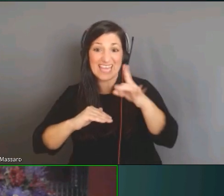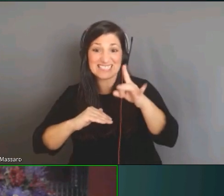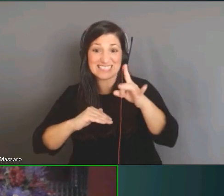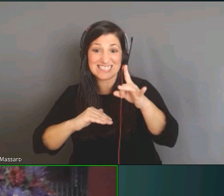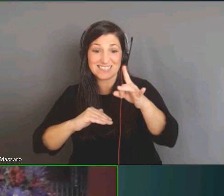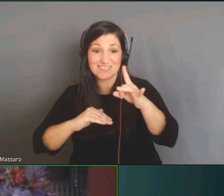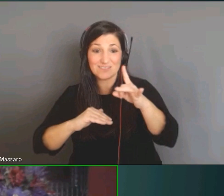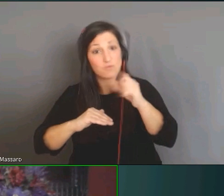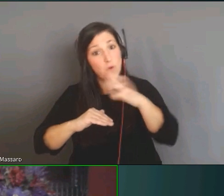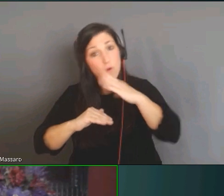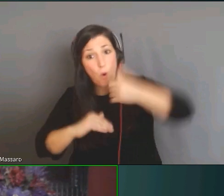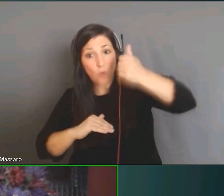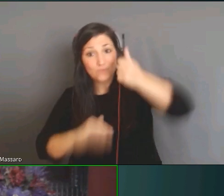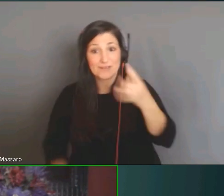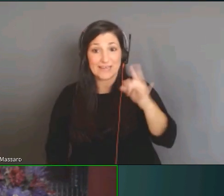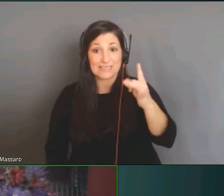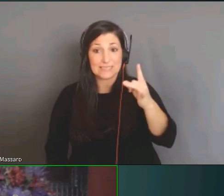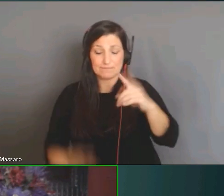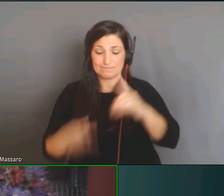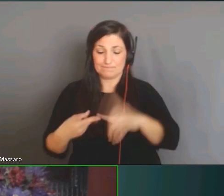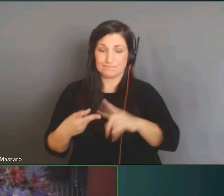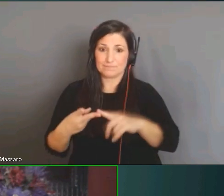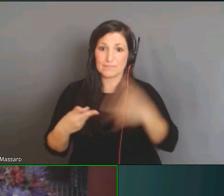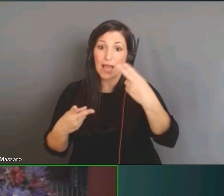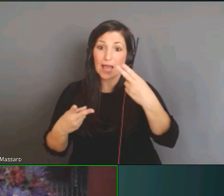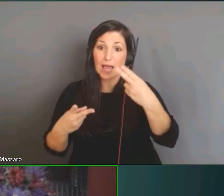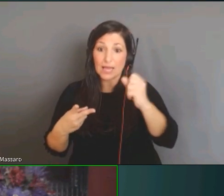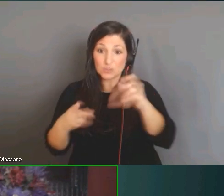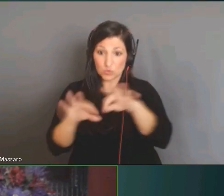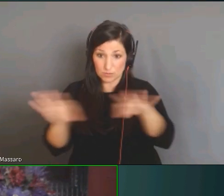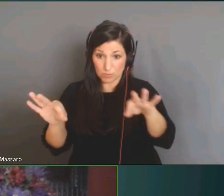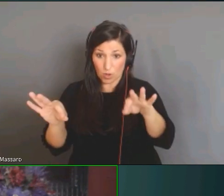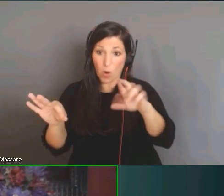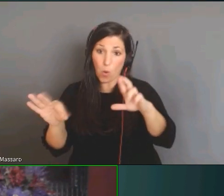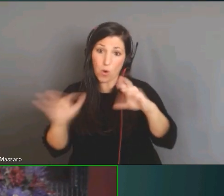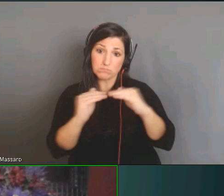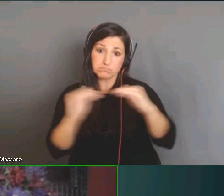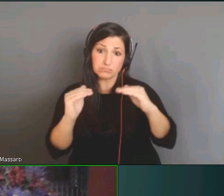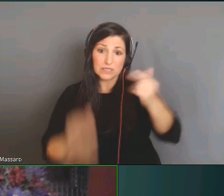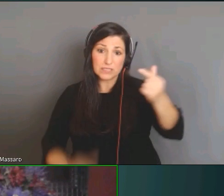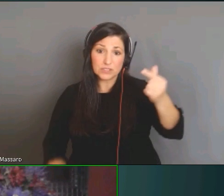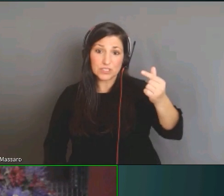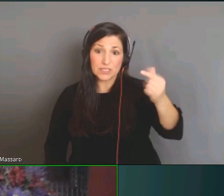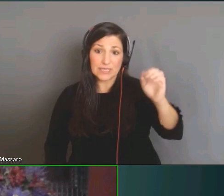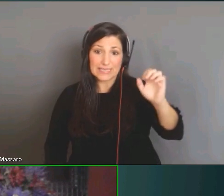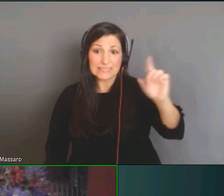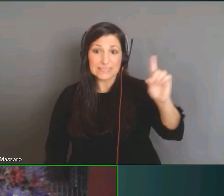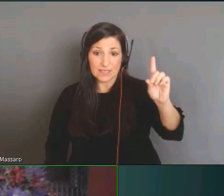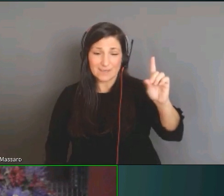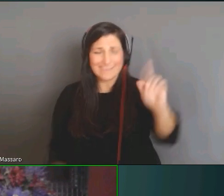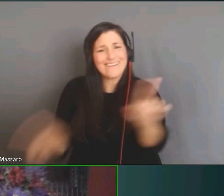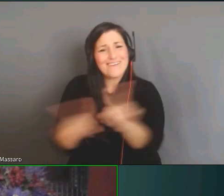You must have a high school diploma or GED equivalent. And understand that these jobs can be physical. So you need